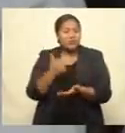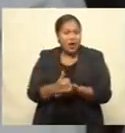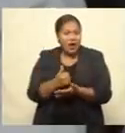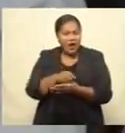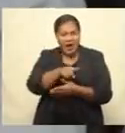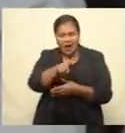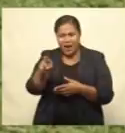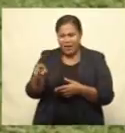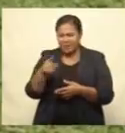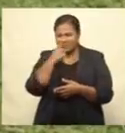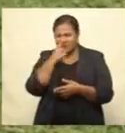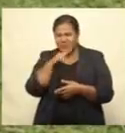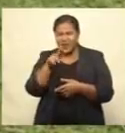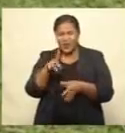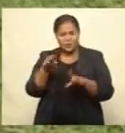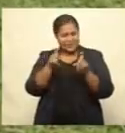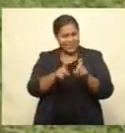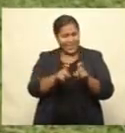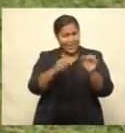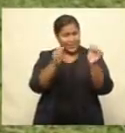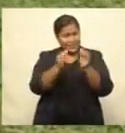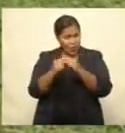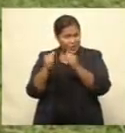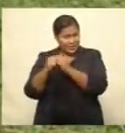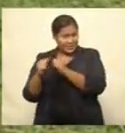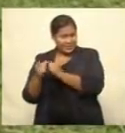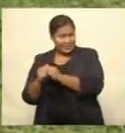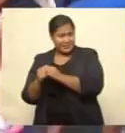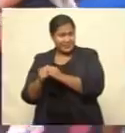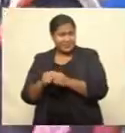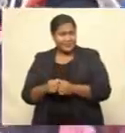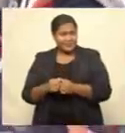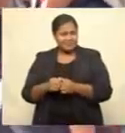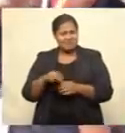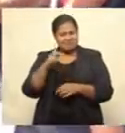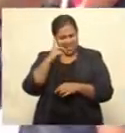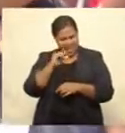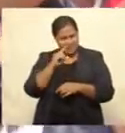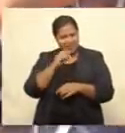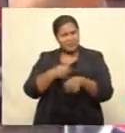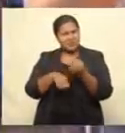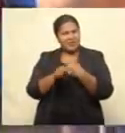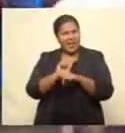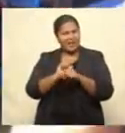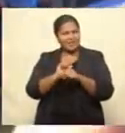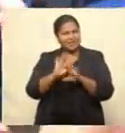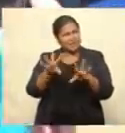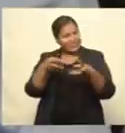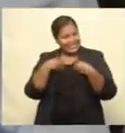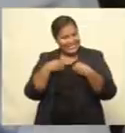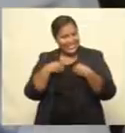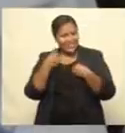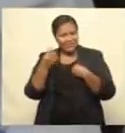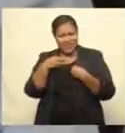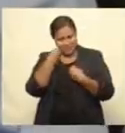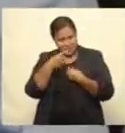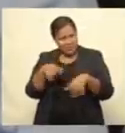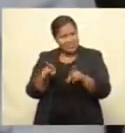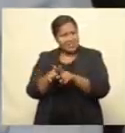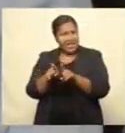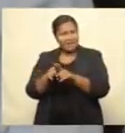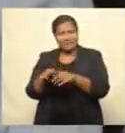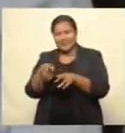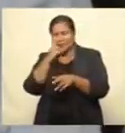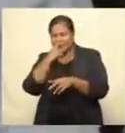are currently in the informal sector are able to become formalized and to be recognized and become a part